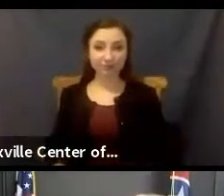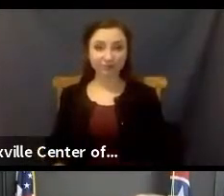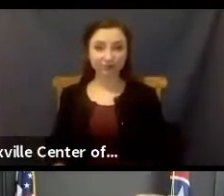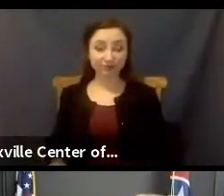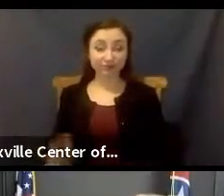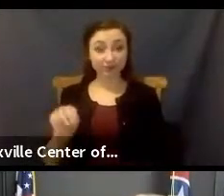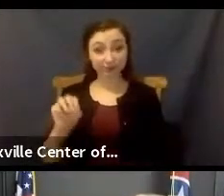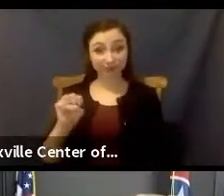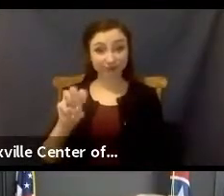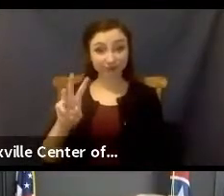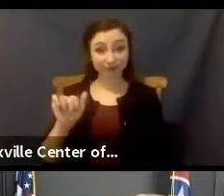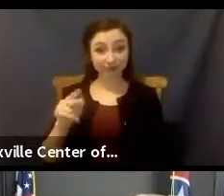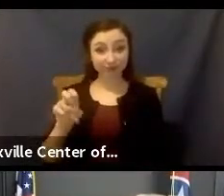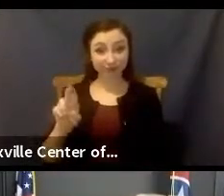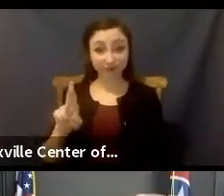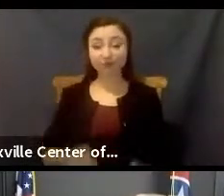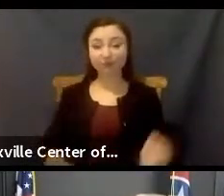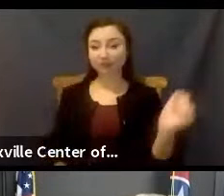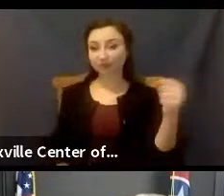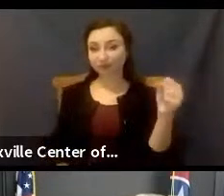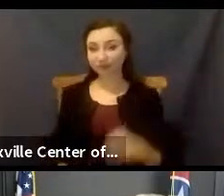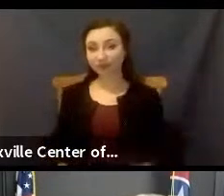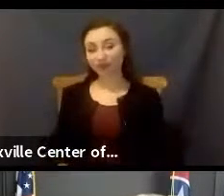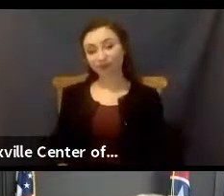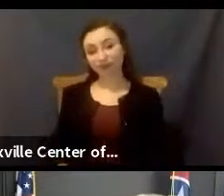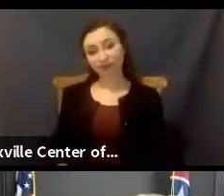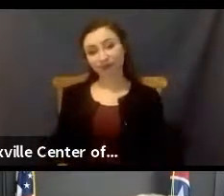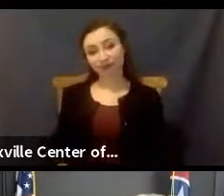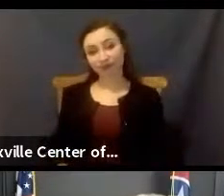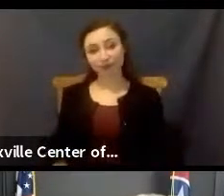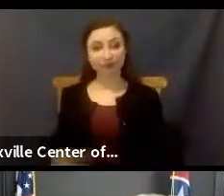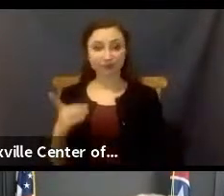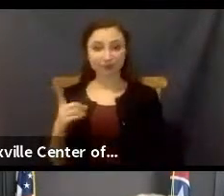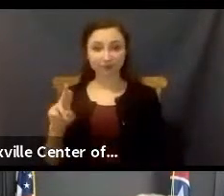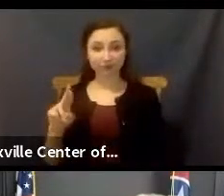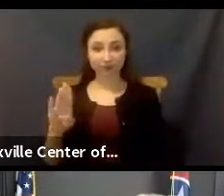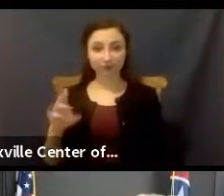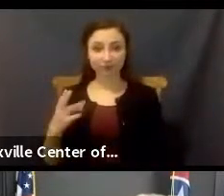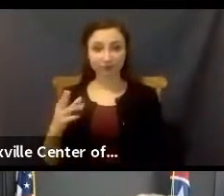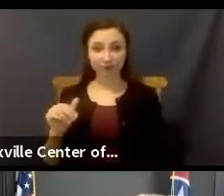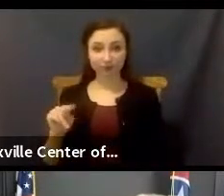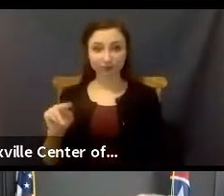Ms. Wagner, Yes. and Dr. Buchanan.